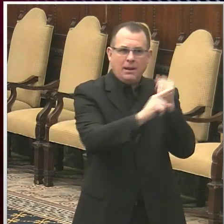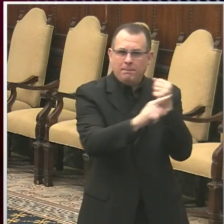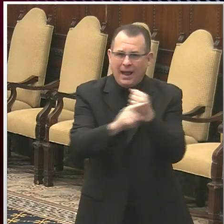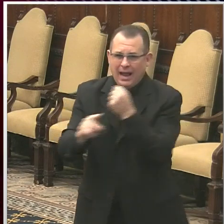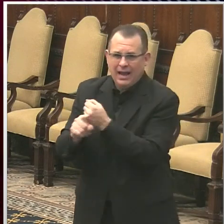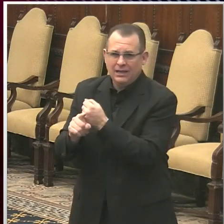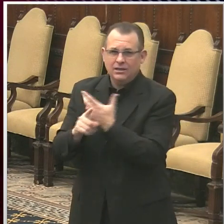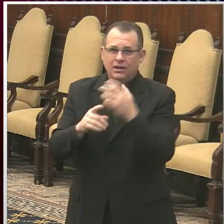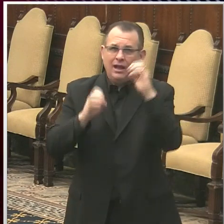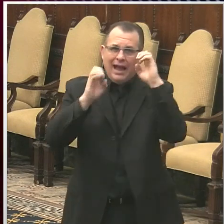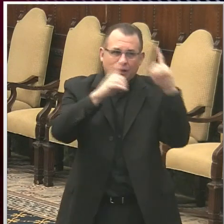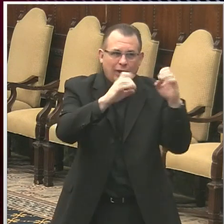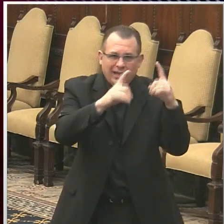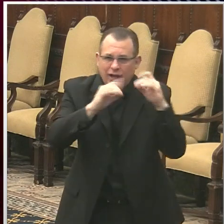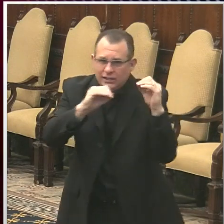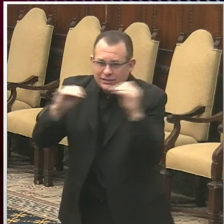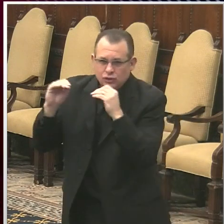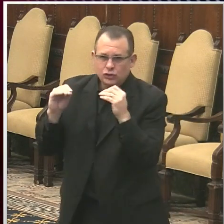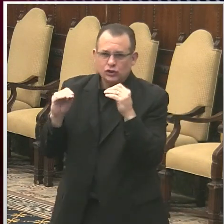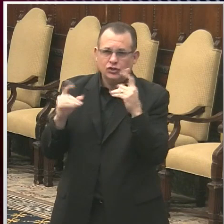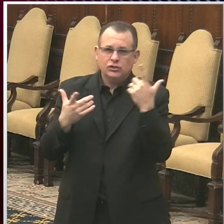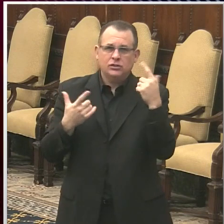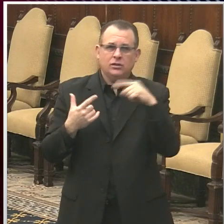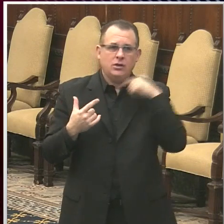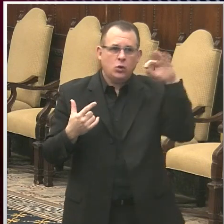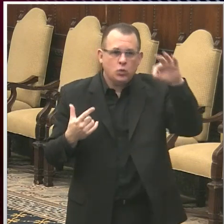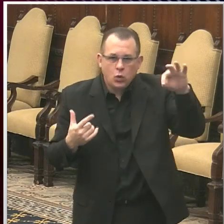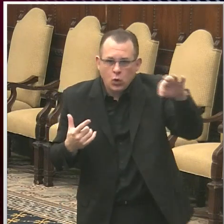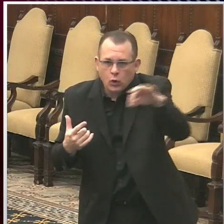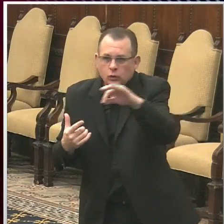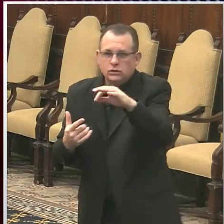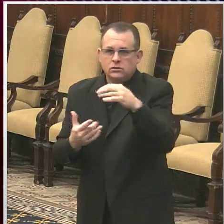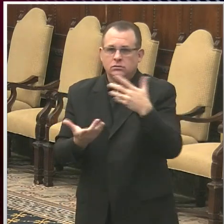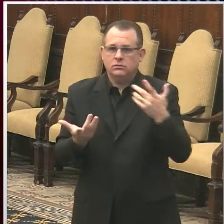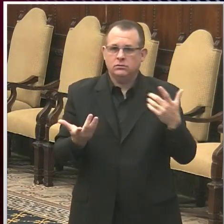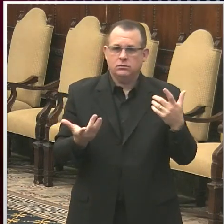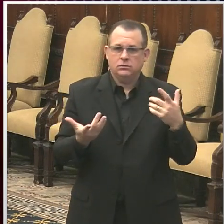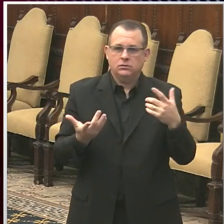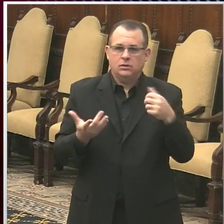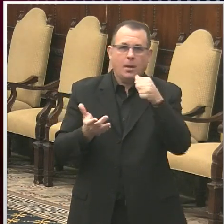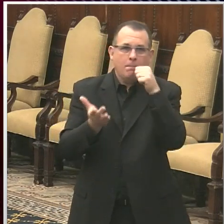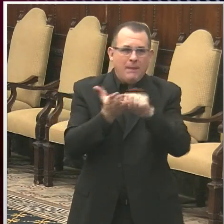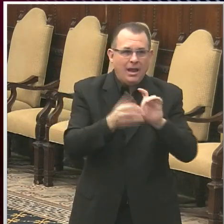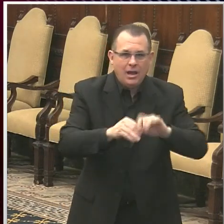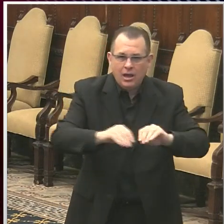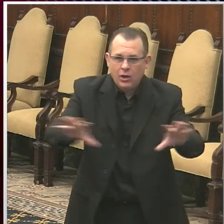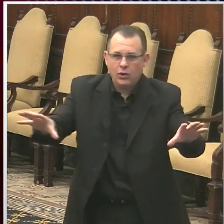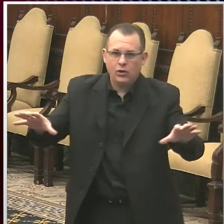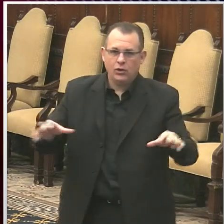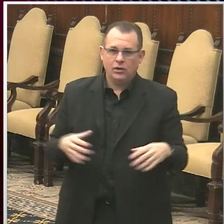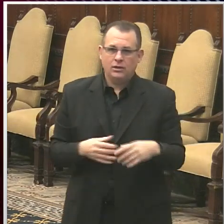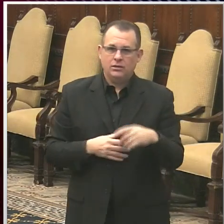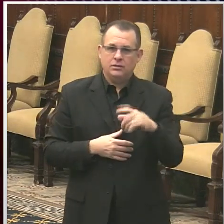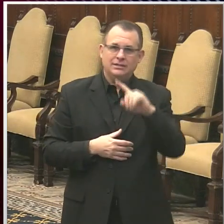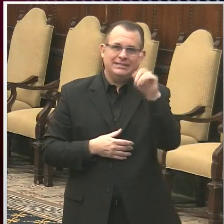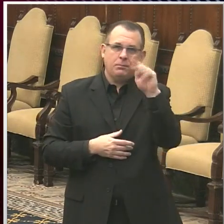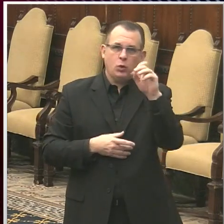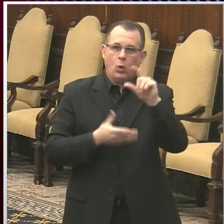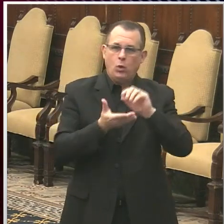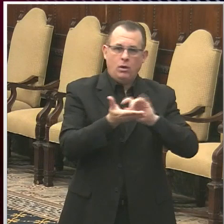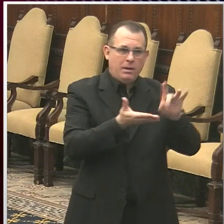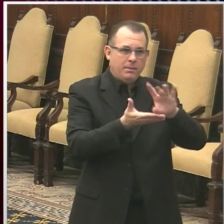using the clergy to help with that. We've been sending special mailings in certain zip codes where we believe we're reaching people we need to